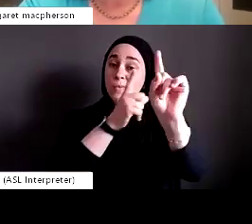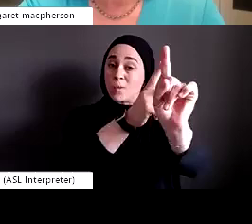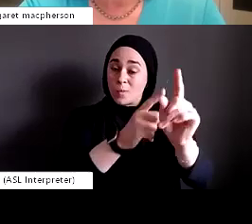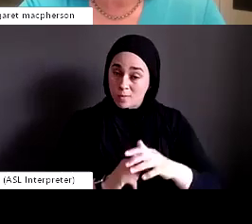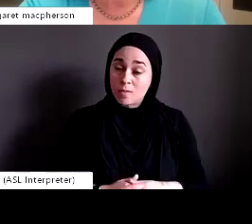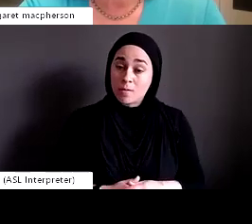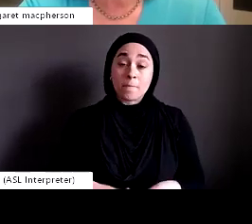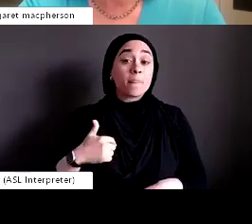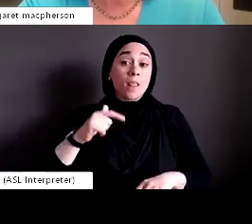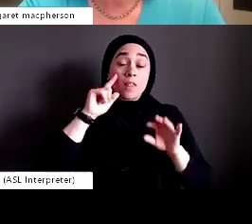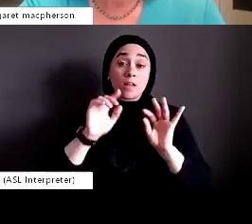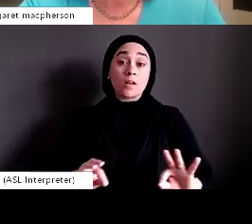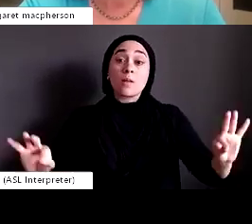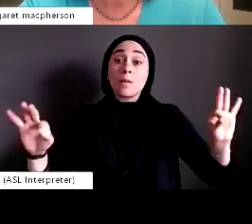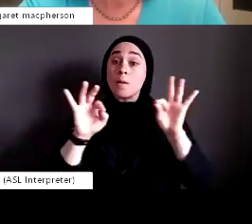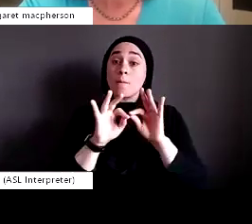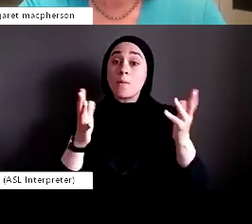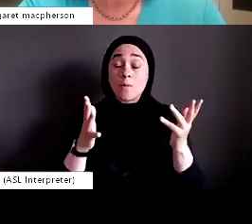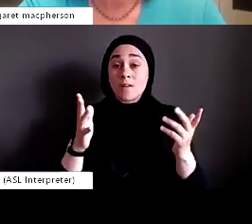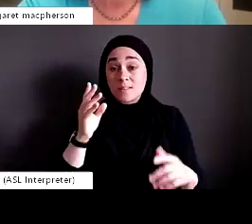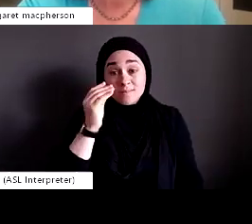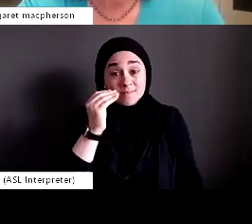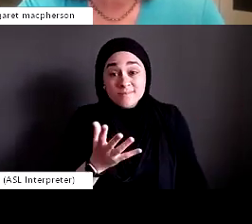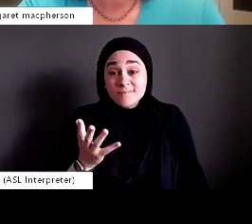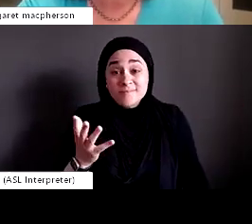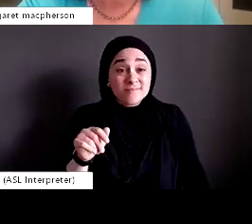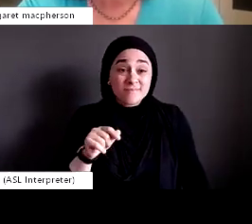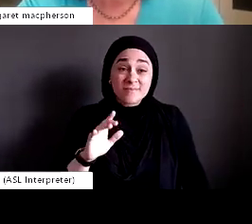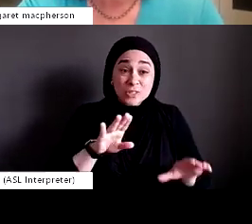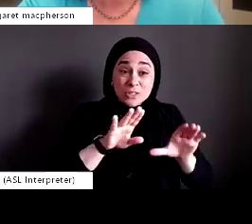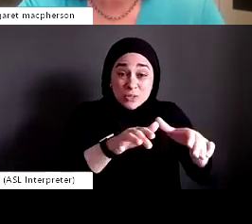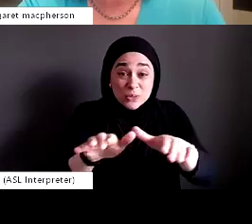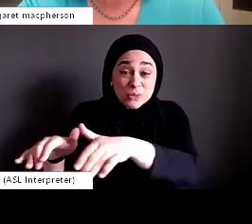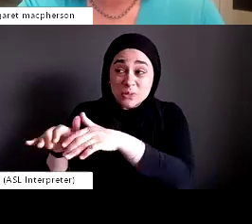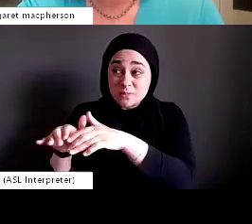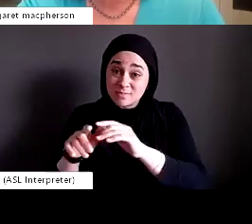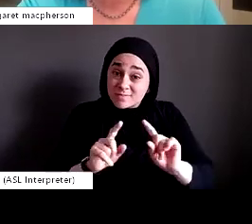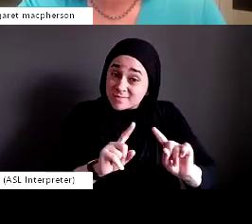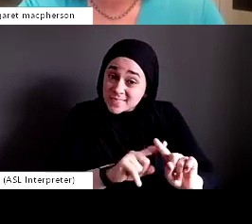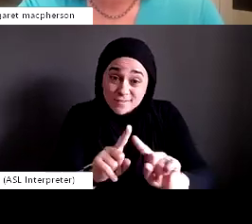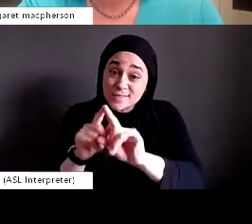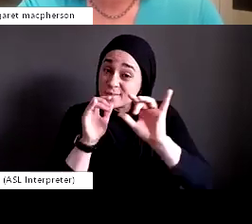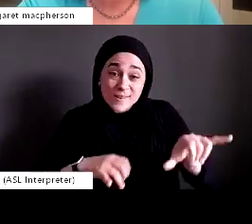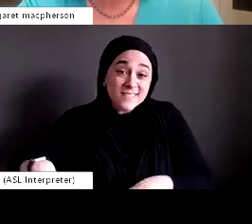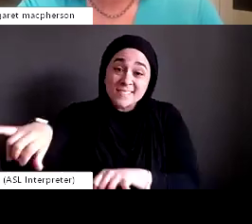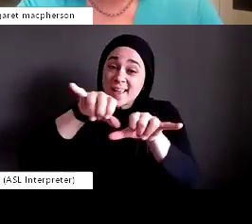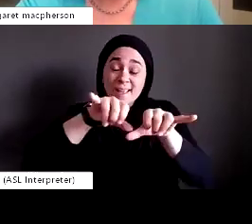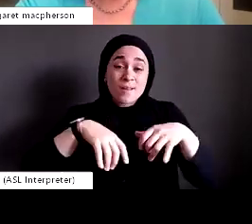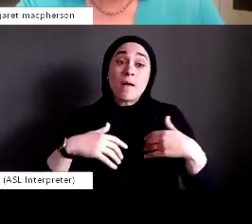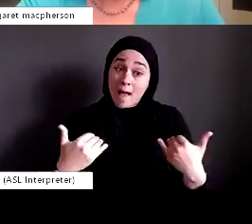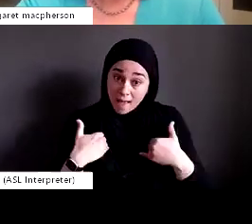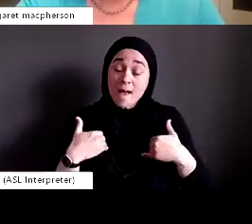important to acknowledge that these are very different groups in a lot of ways. You know, it's like we're working on these common